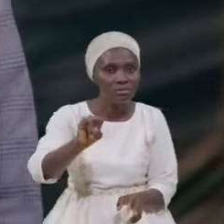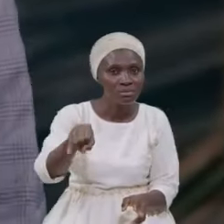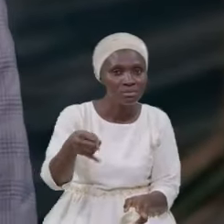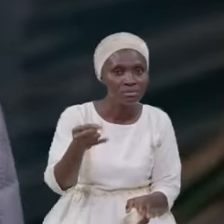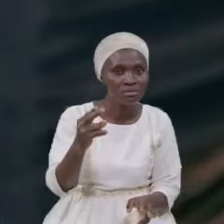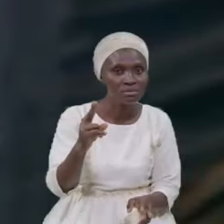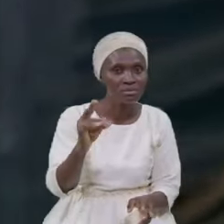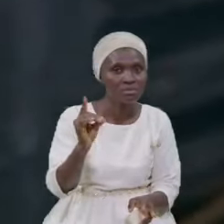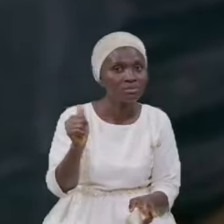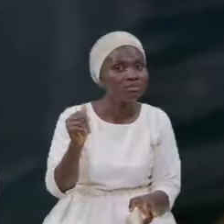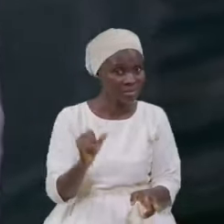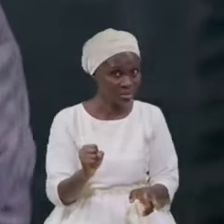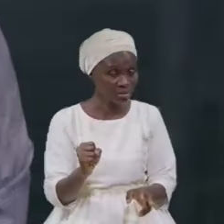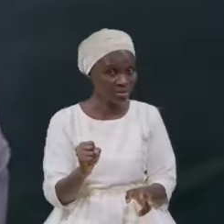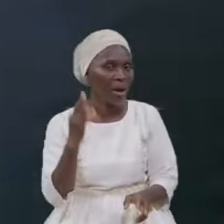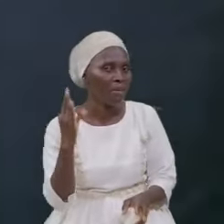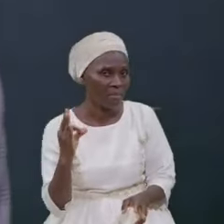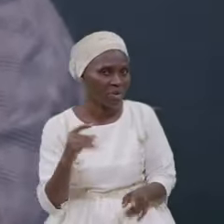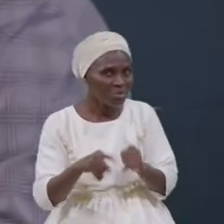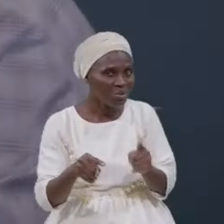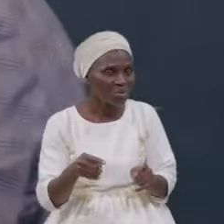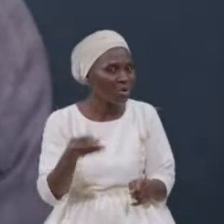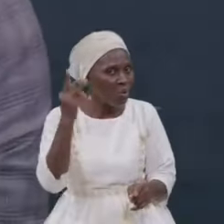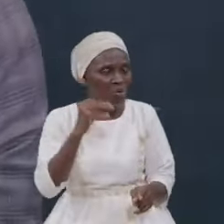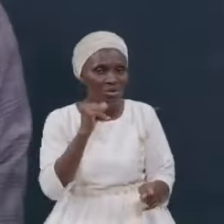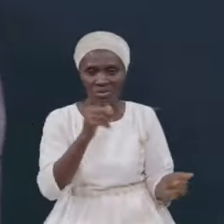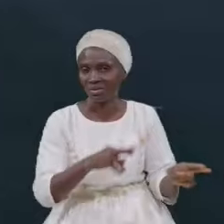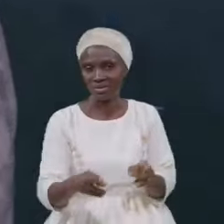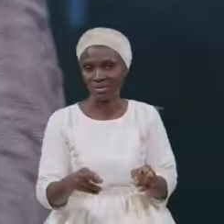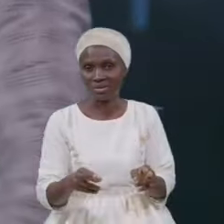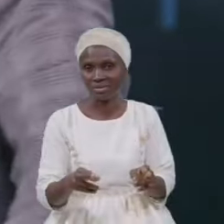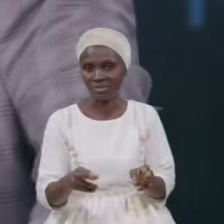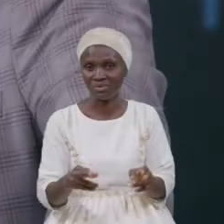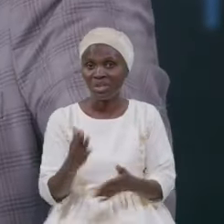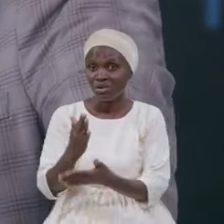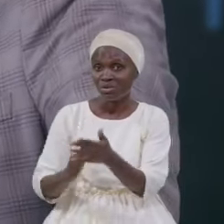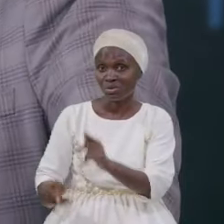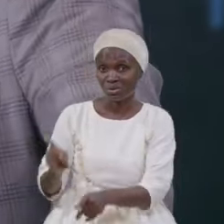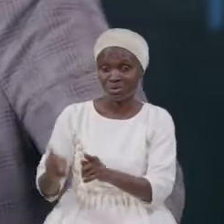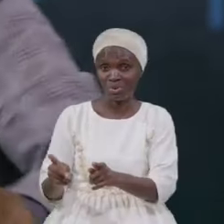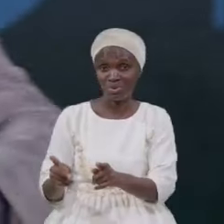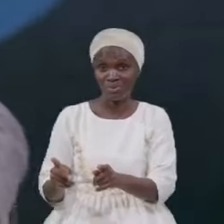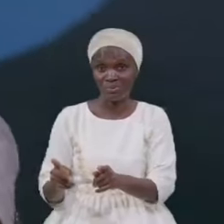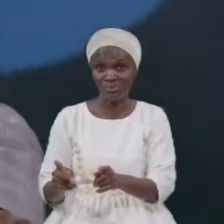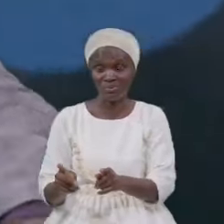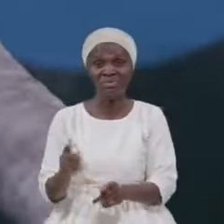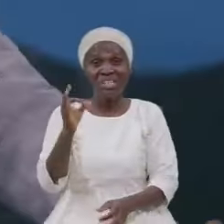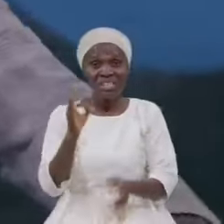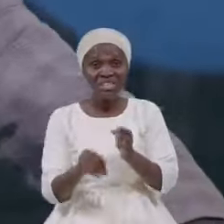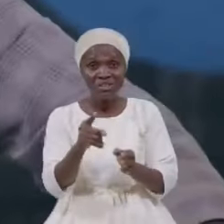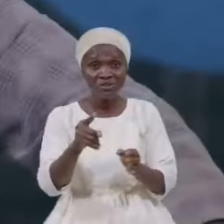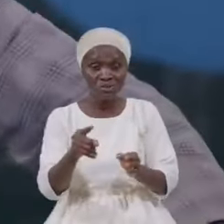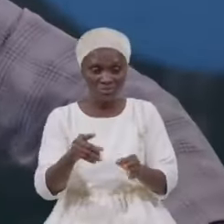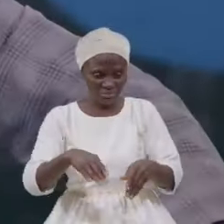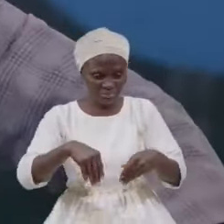ready. There are people, if you give your body to be burned, you're fanatical for religion, but you are